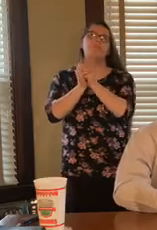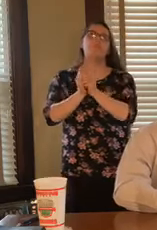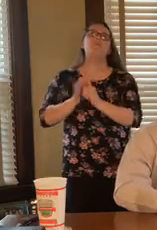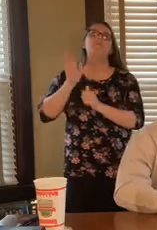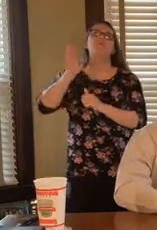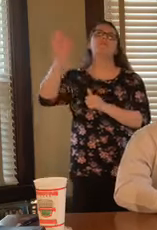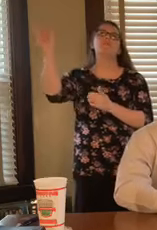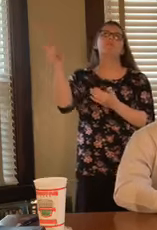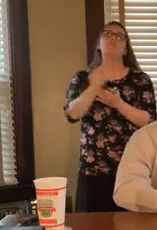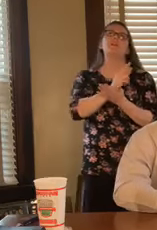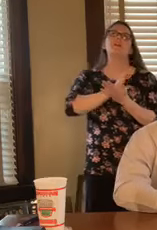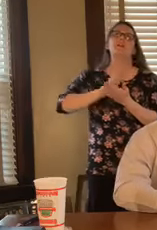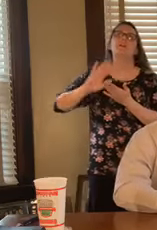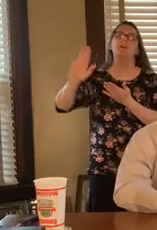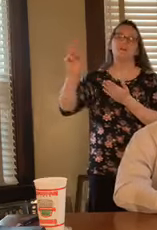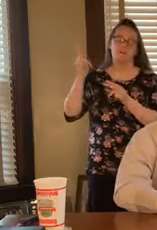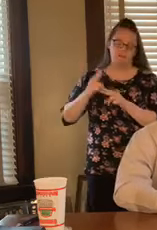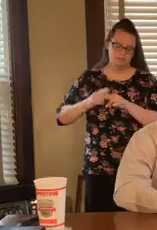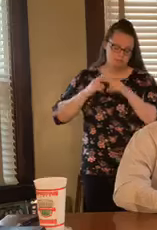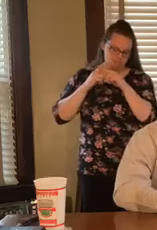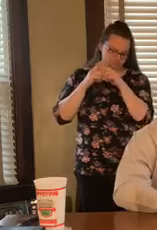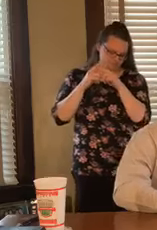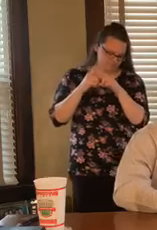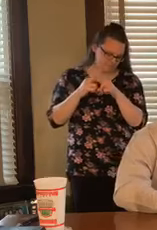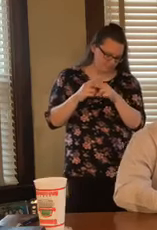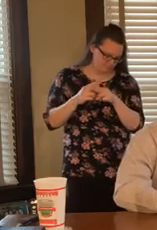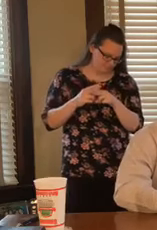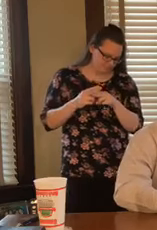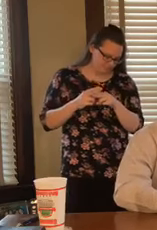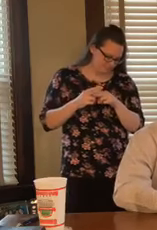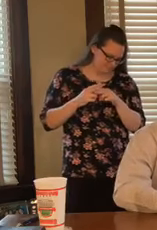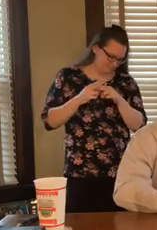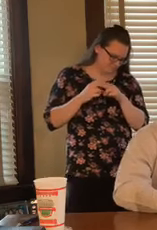your holy name. I